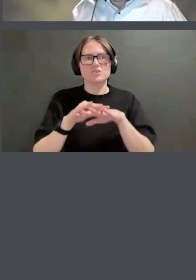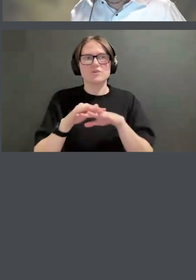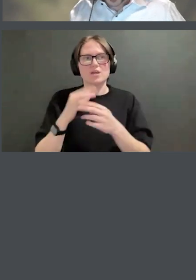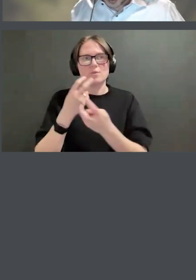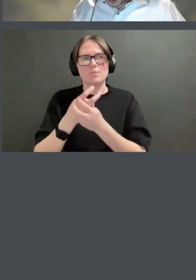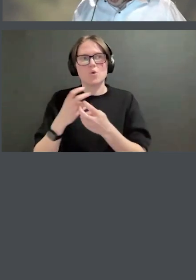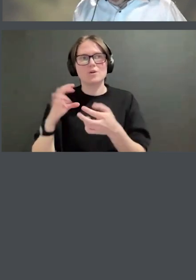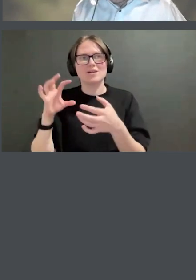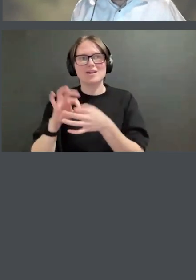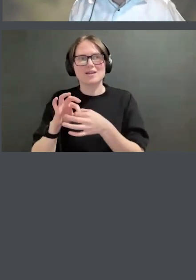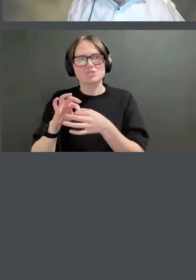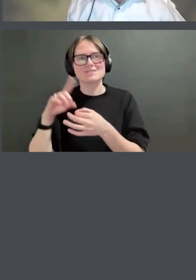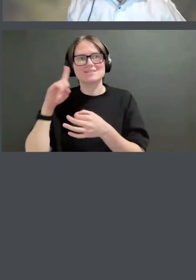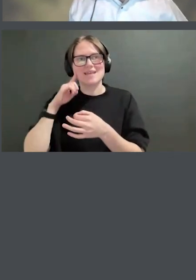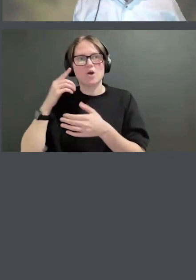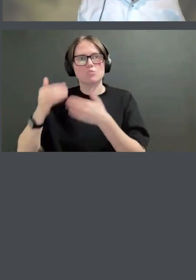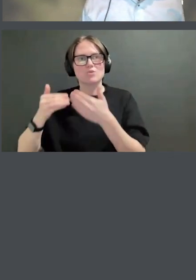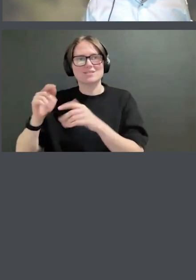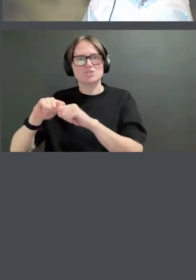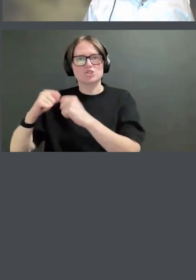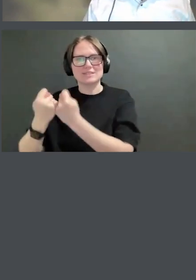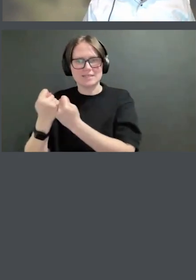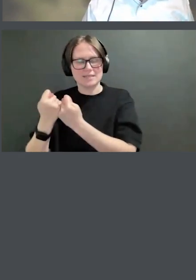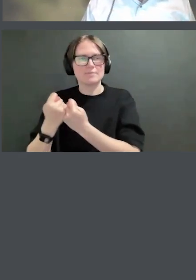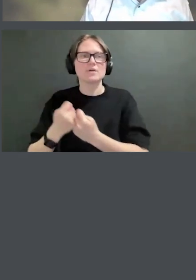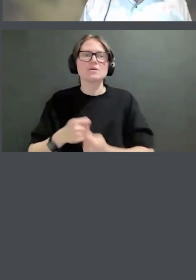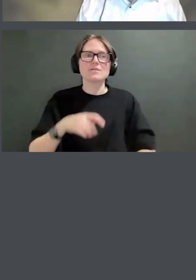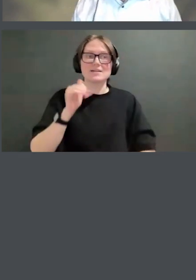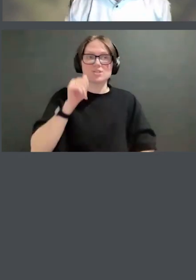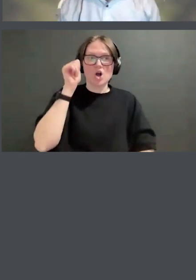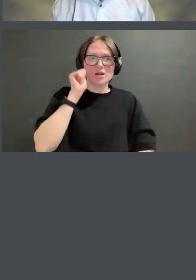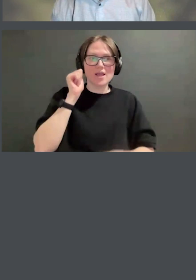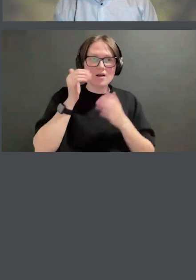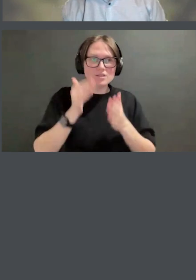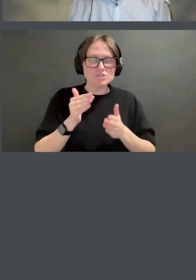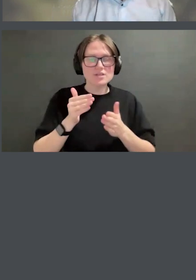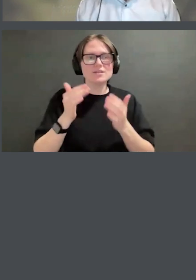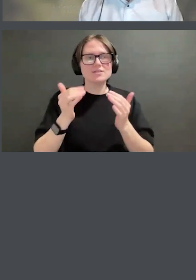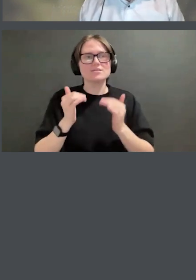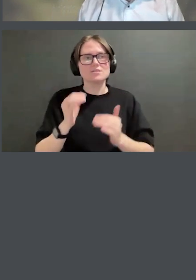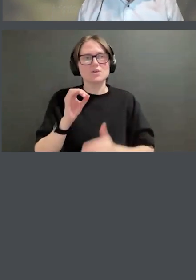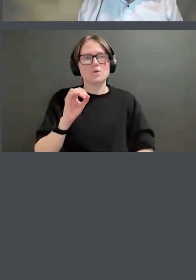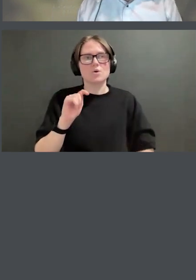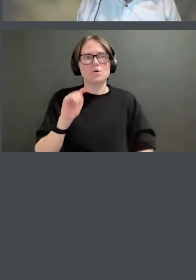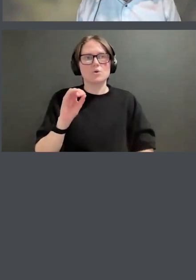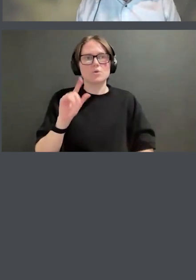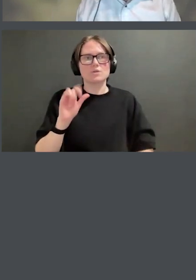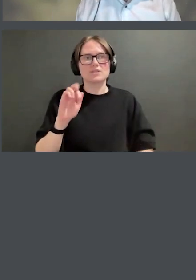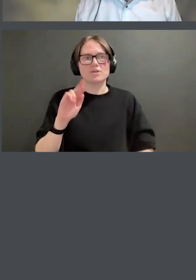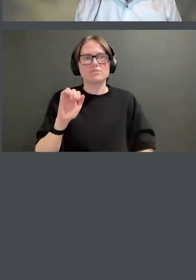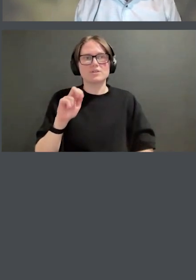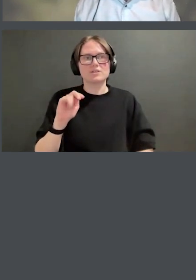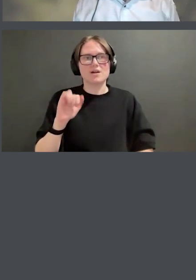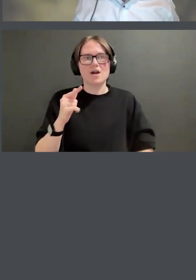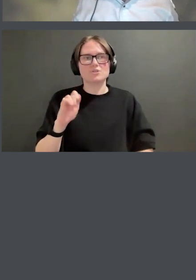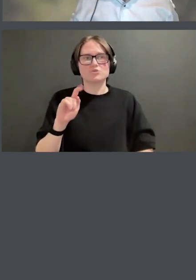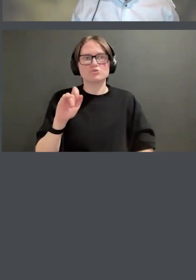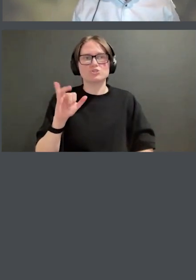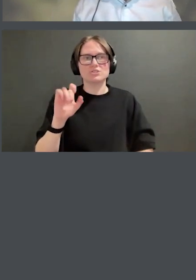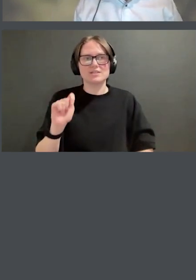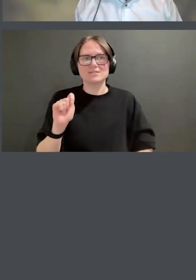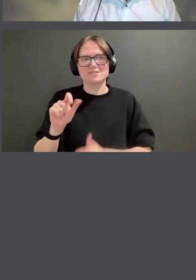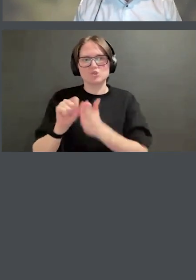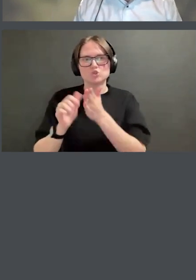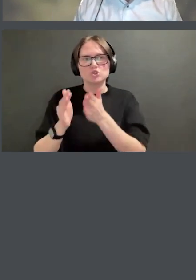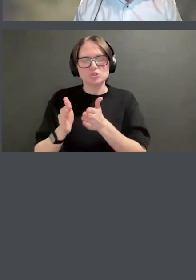Bone Connection Sound Processor team, which consists of audiologists and the otolaryngologists, the surgeons. We